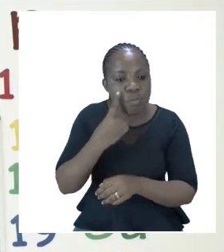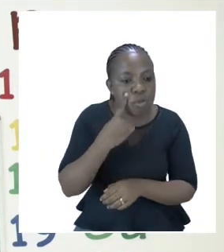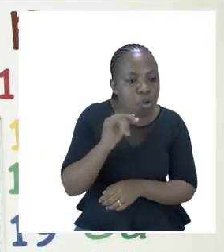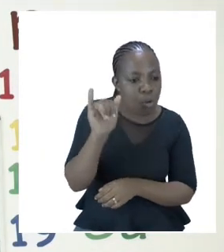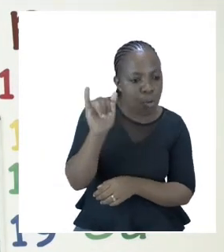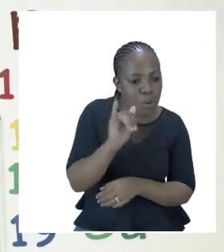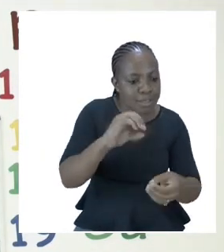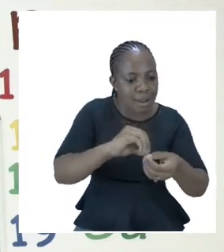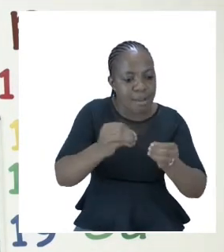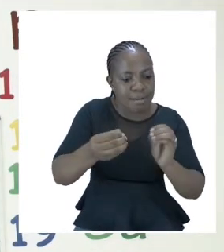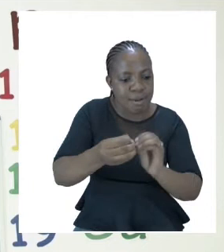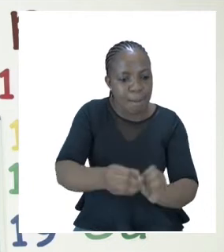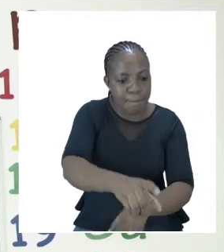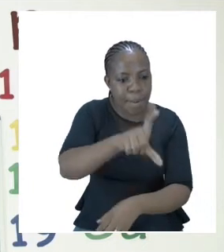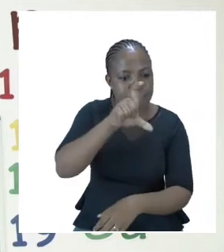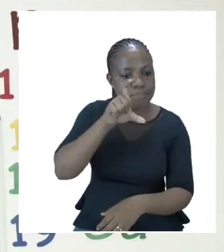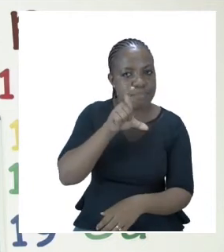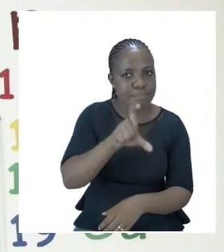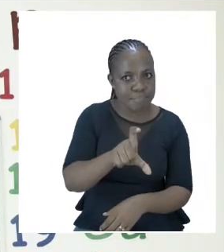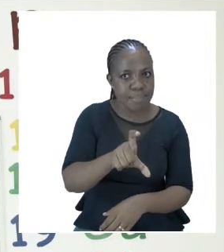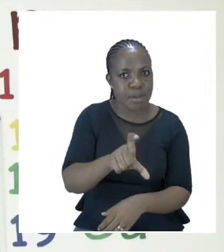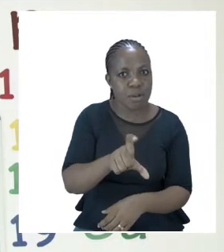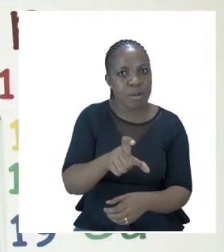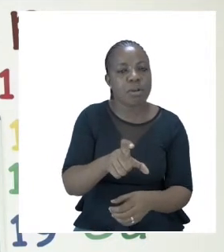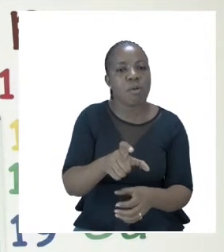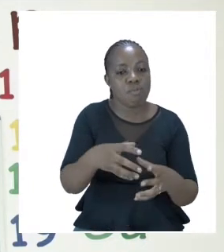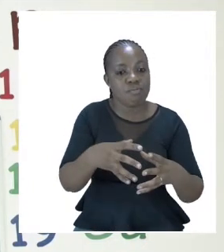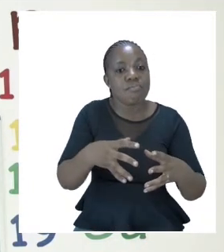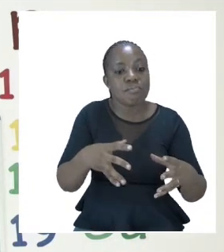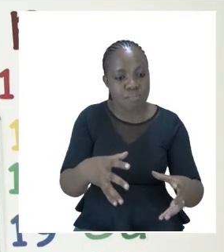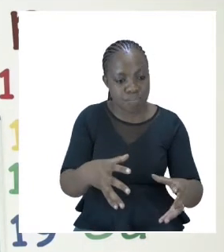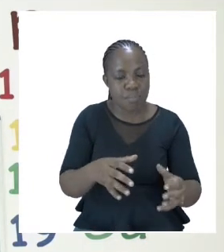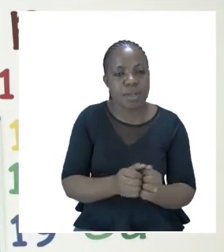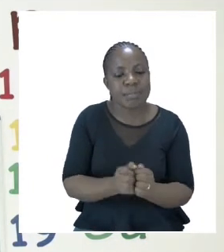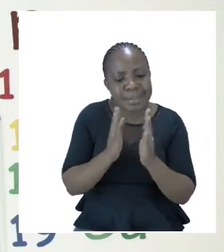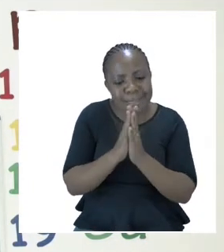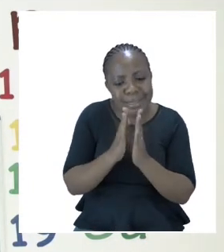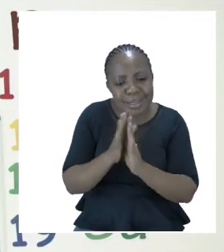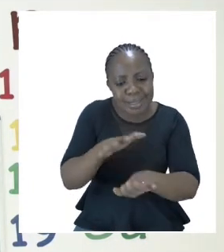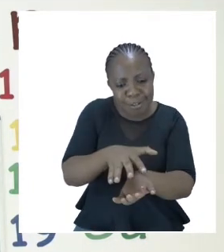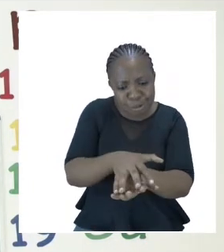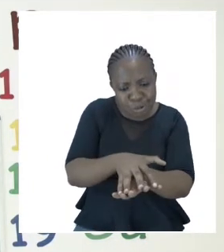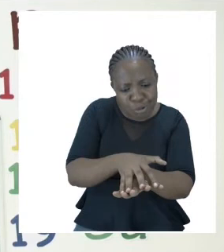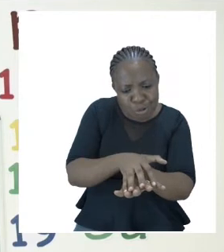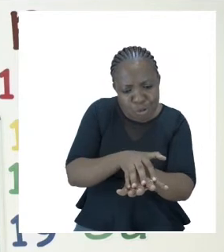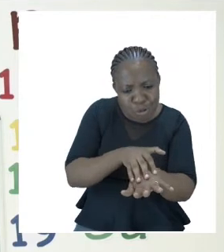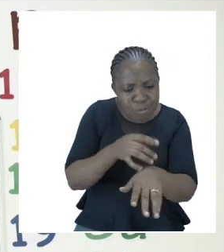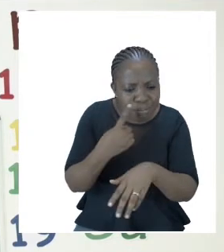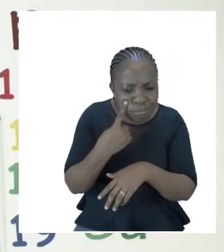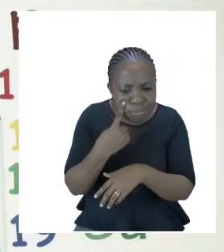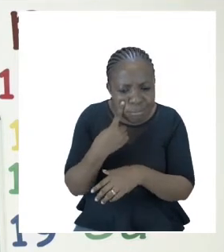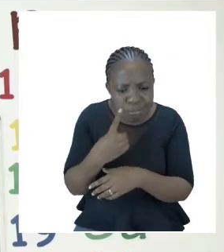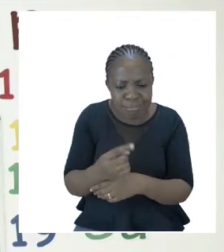bigger than others, but you need to take your time and take a look at all of them so that you'll be able